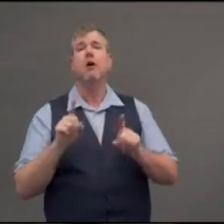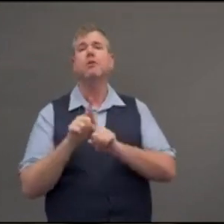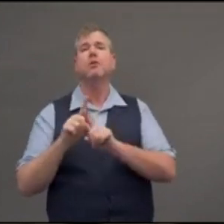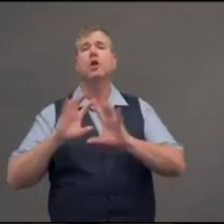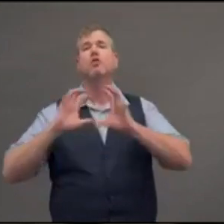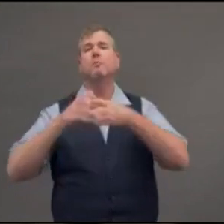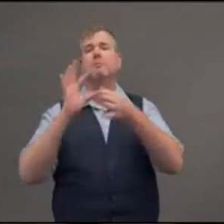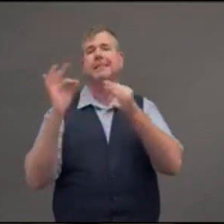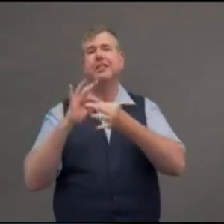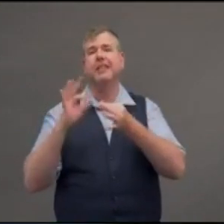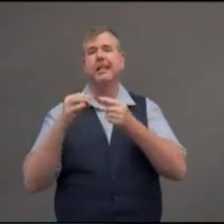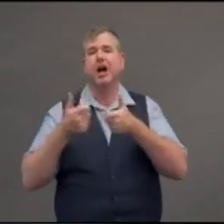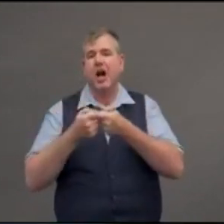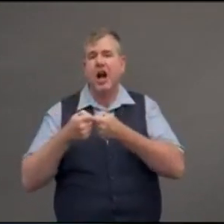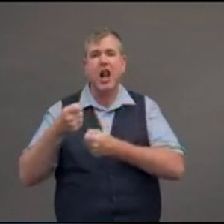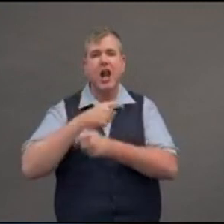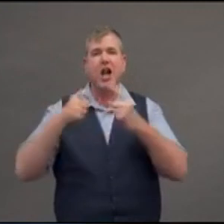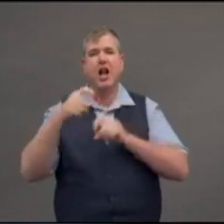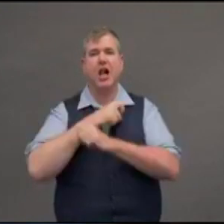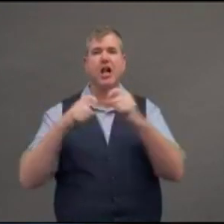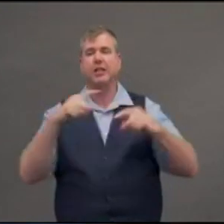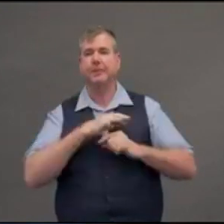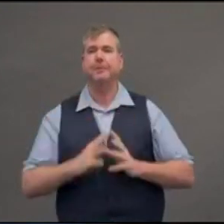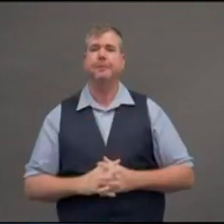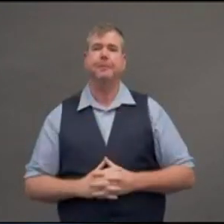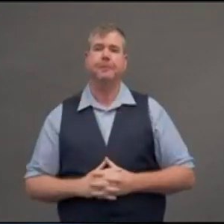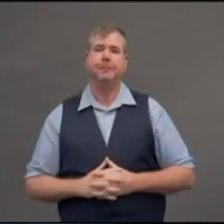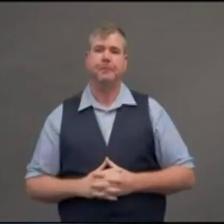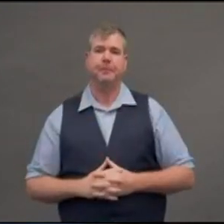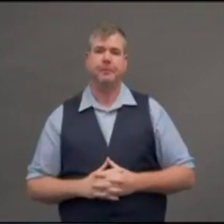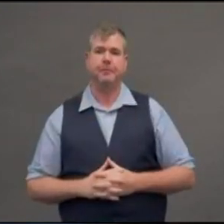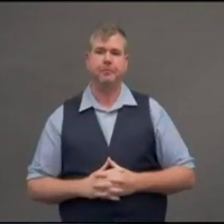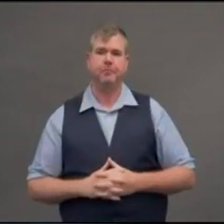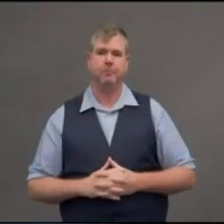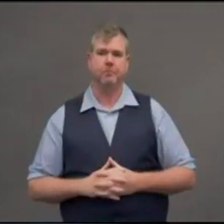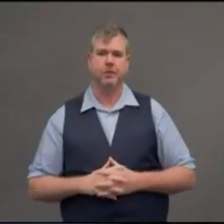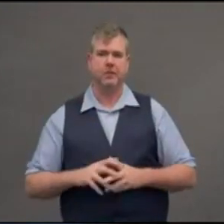Okay. And how are you staying in touch with your friends?